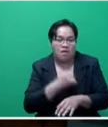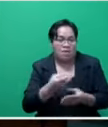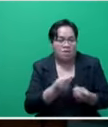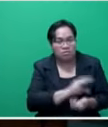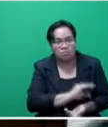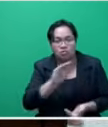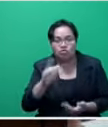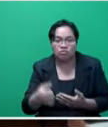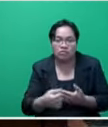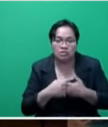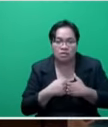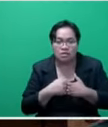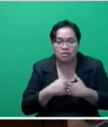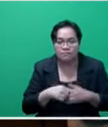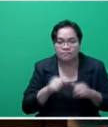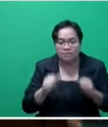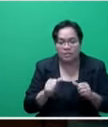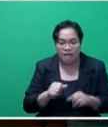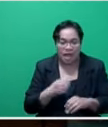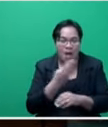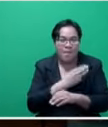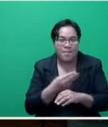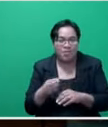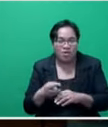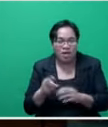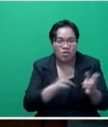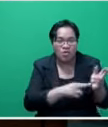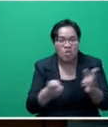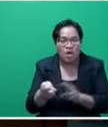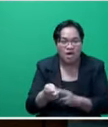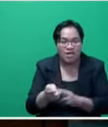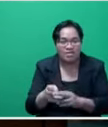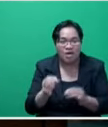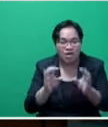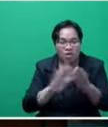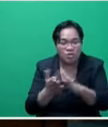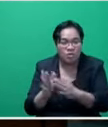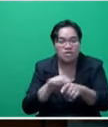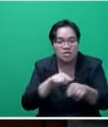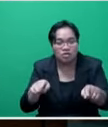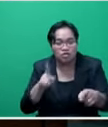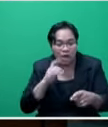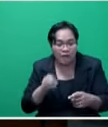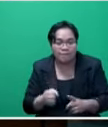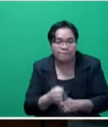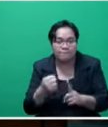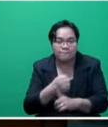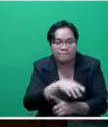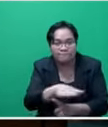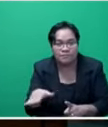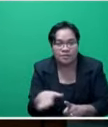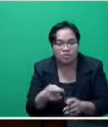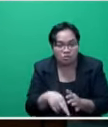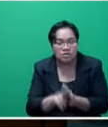safeguard our vulnerable rural and maritime communities by building their resilience to the impacts of natural